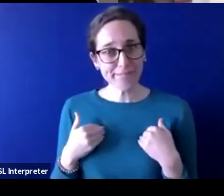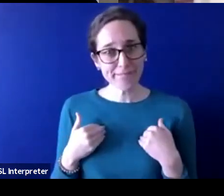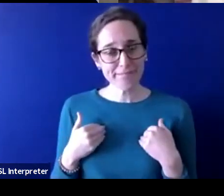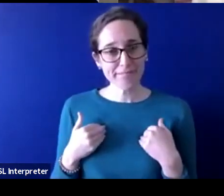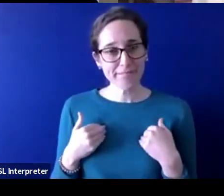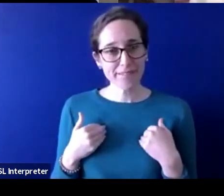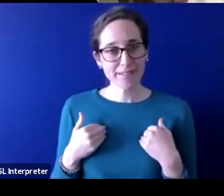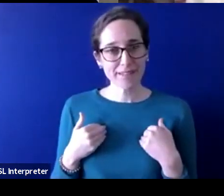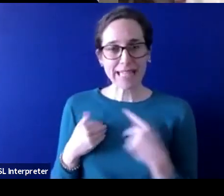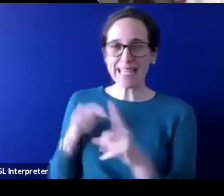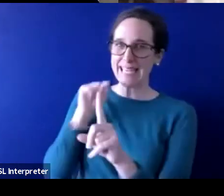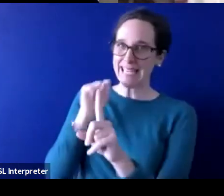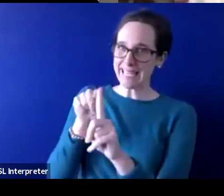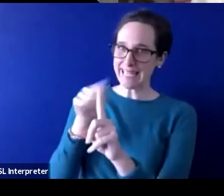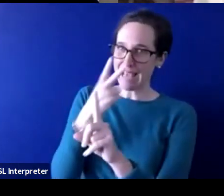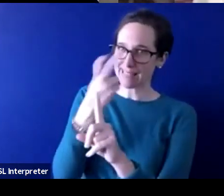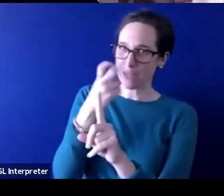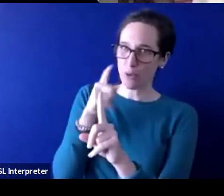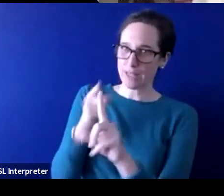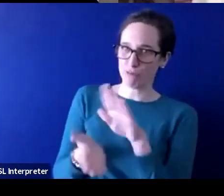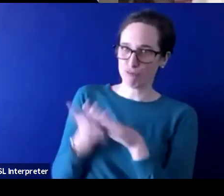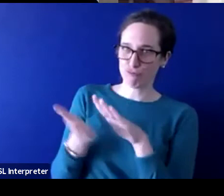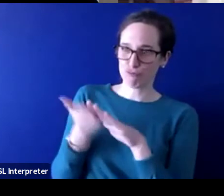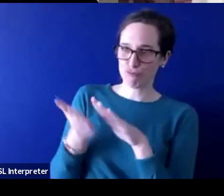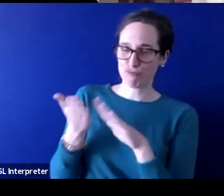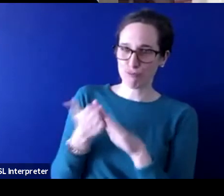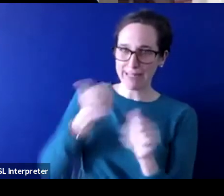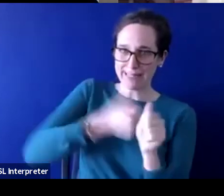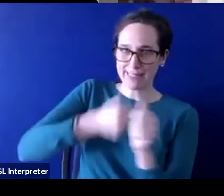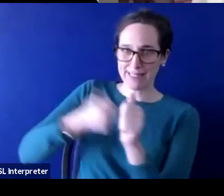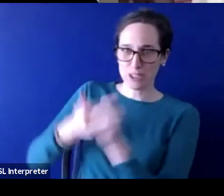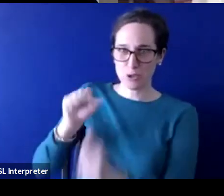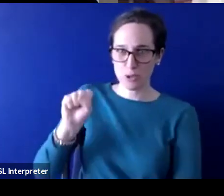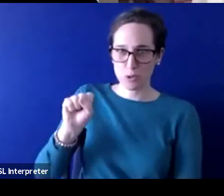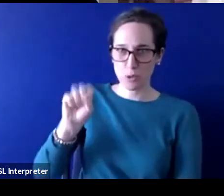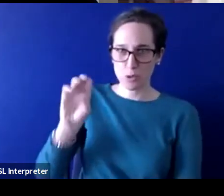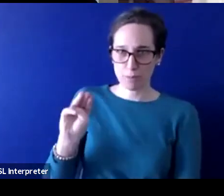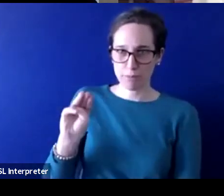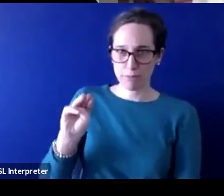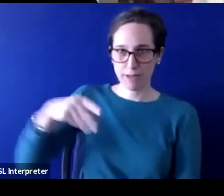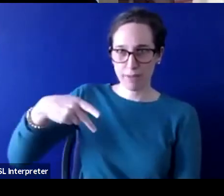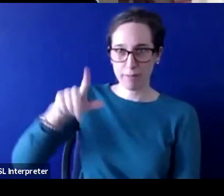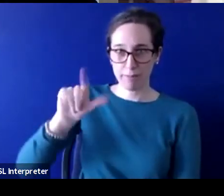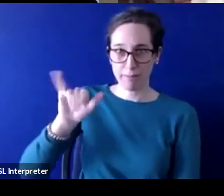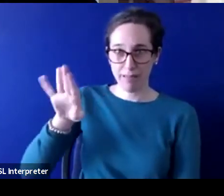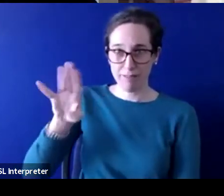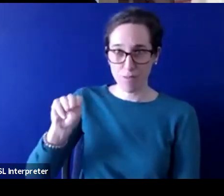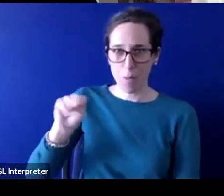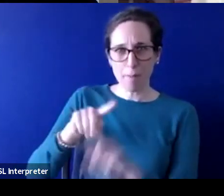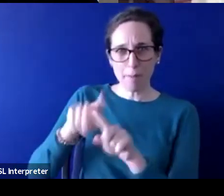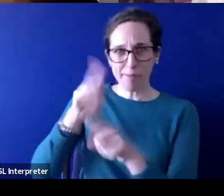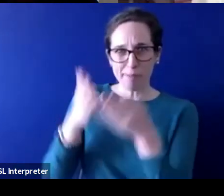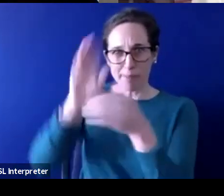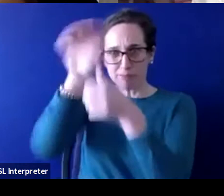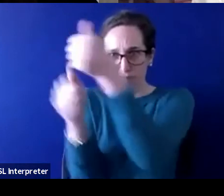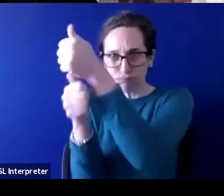he's probably not the one running the social media platforms, but he probably has some executive or someone running it for him. Yeah, you probably want to speak to them. But